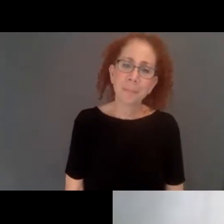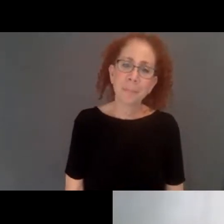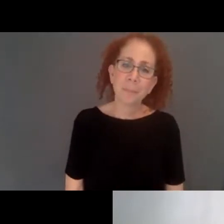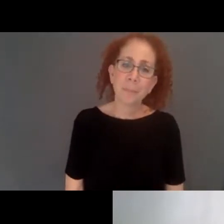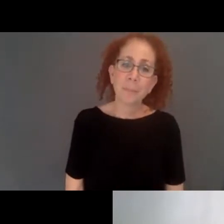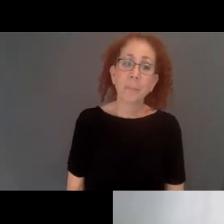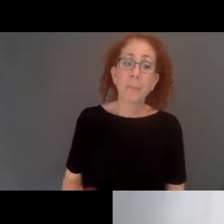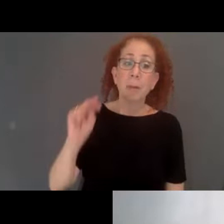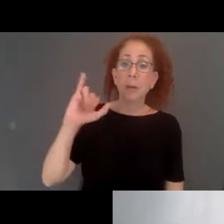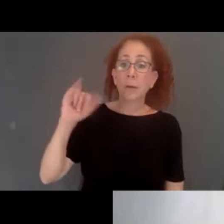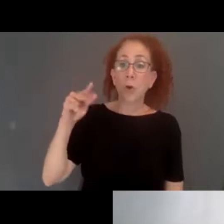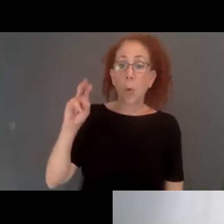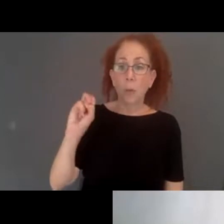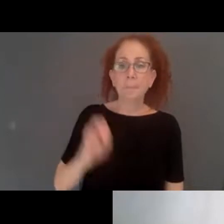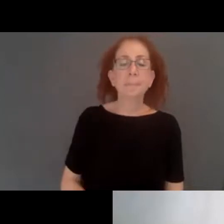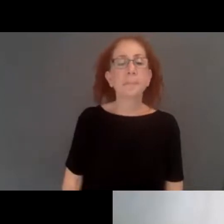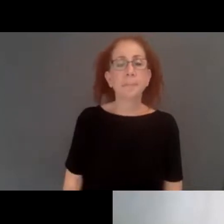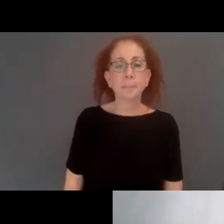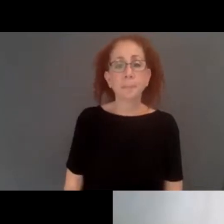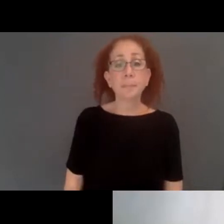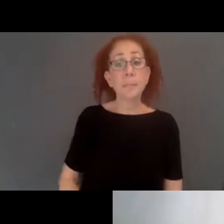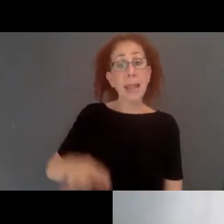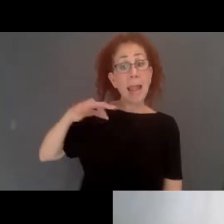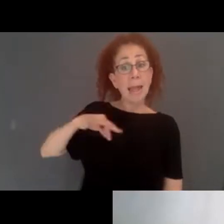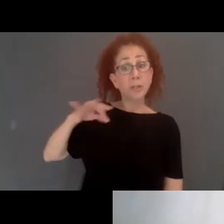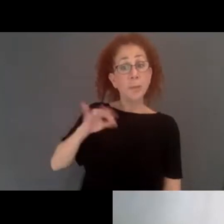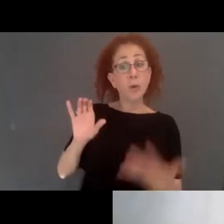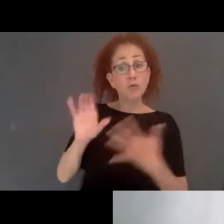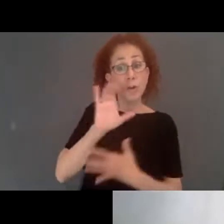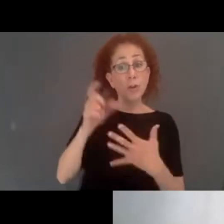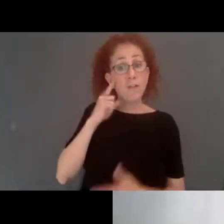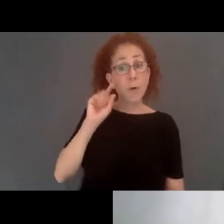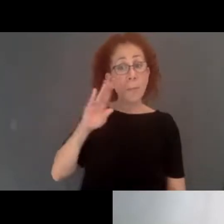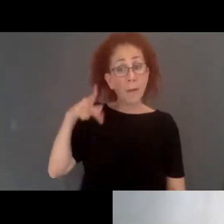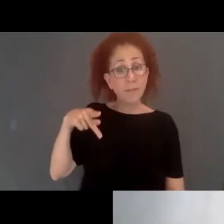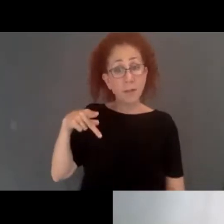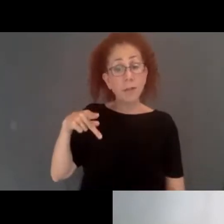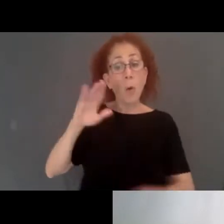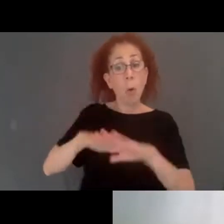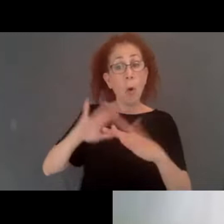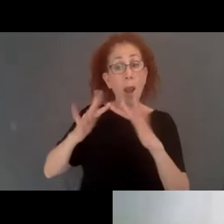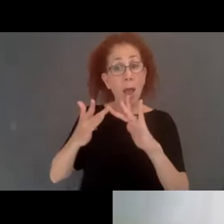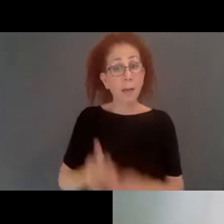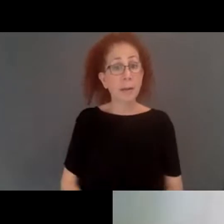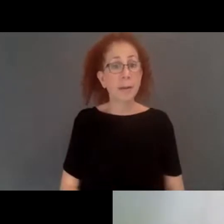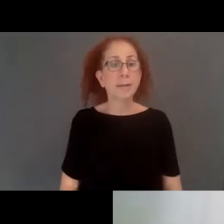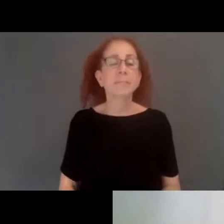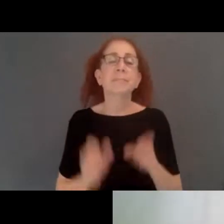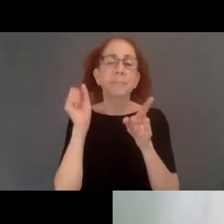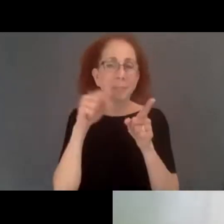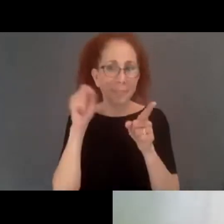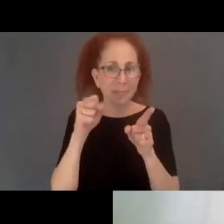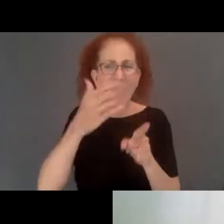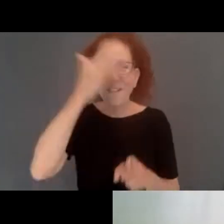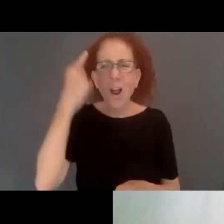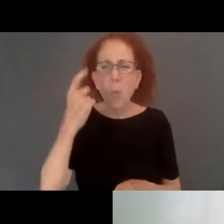Nicole, this is a question for you. Is eligibility criteria for Bounce Back Philly listed online? Yes, one thing I forgot